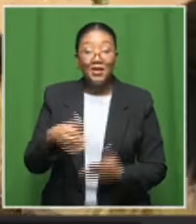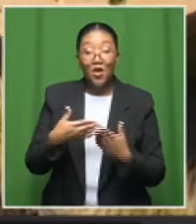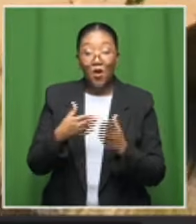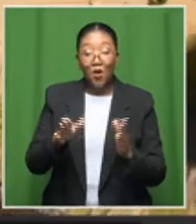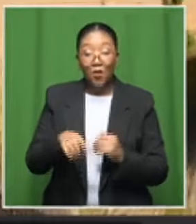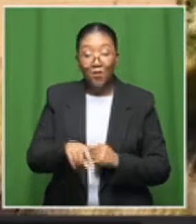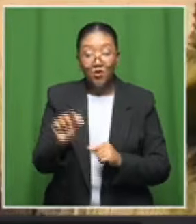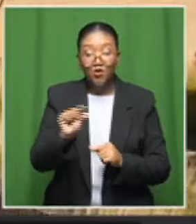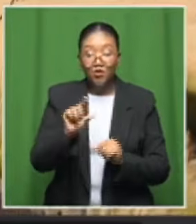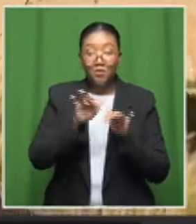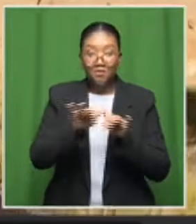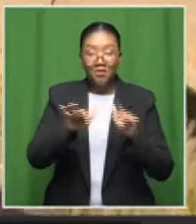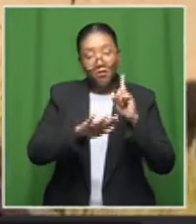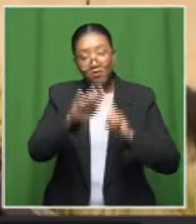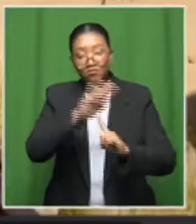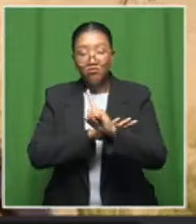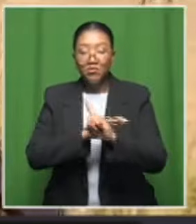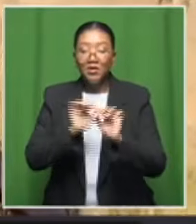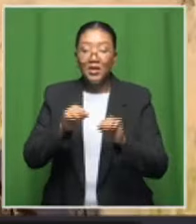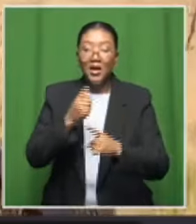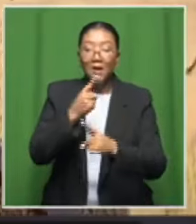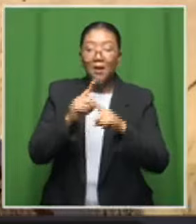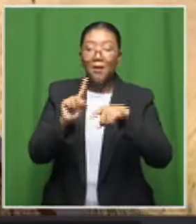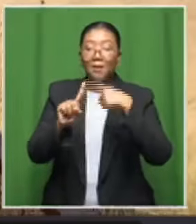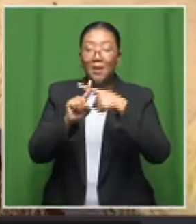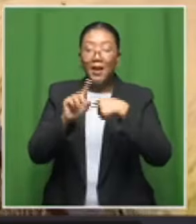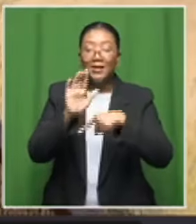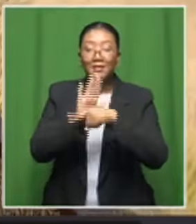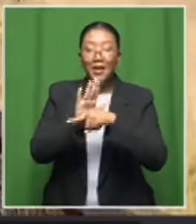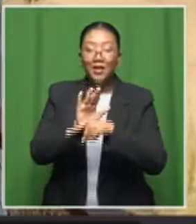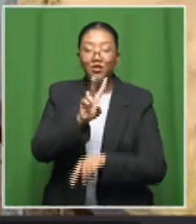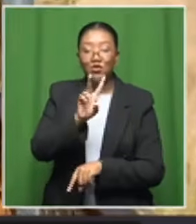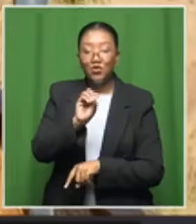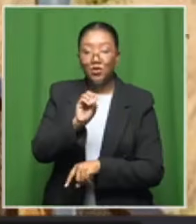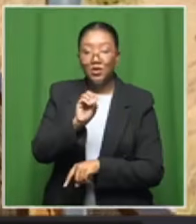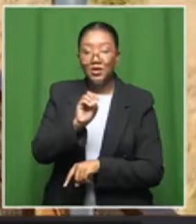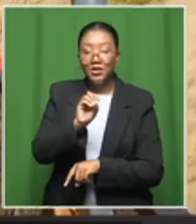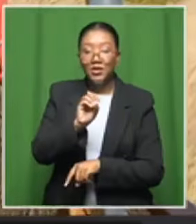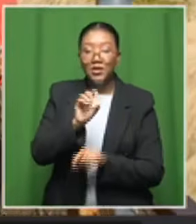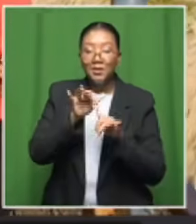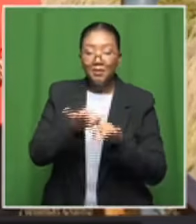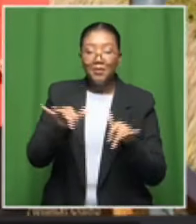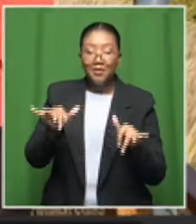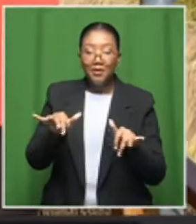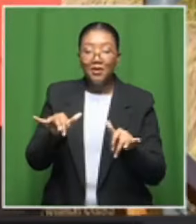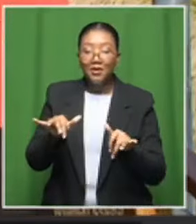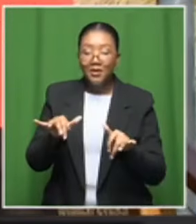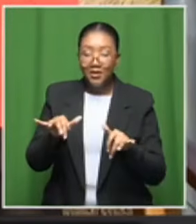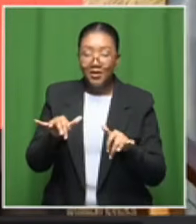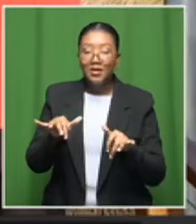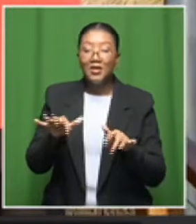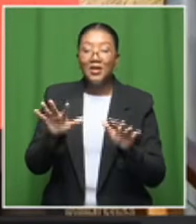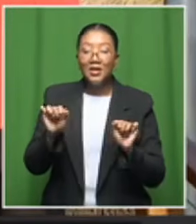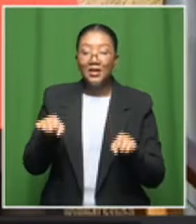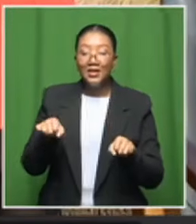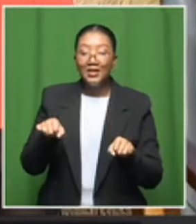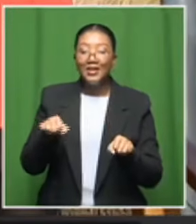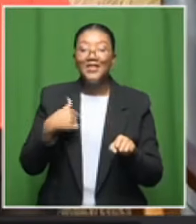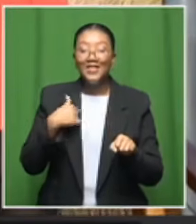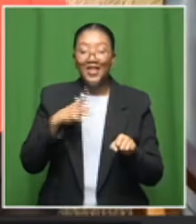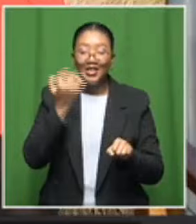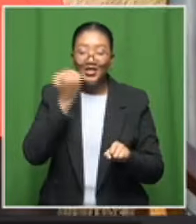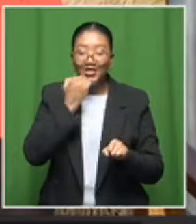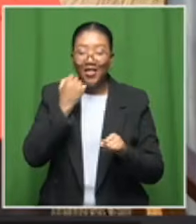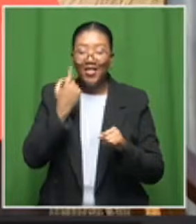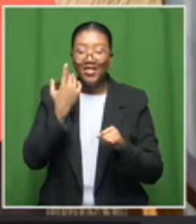and it also accommodates plus minus 20 people that are able to. It's Lizelle, yes.